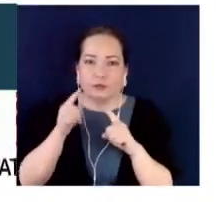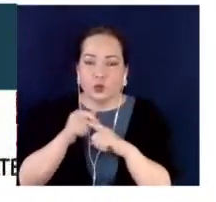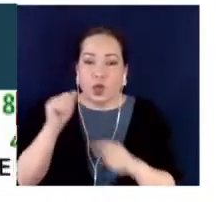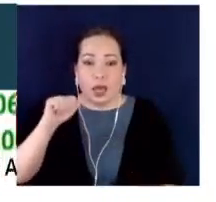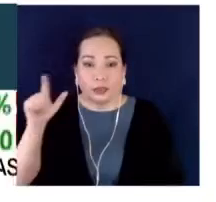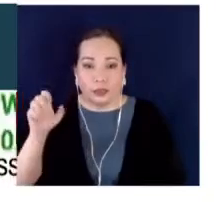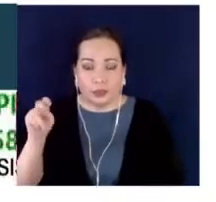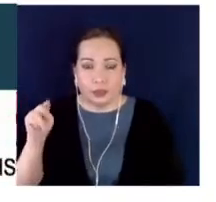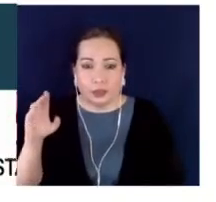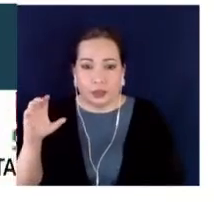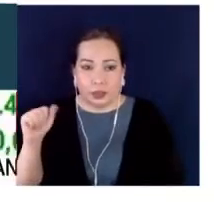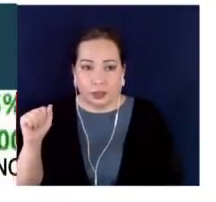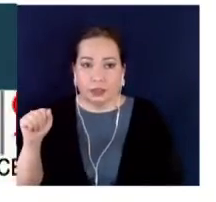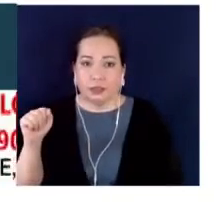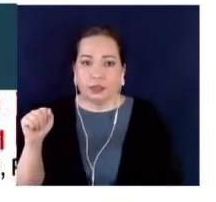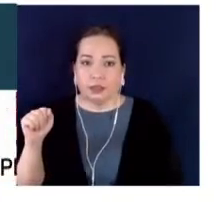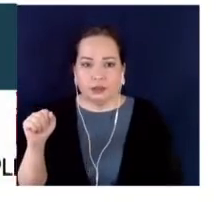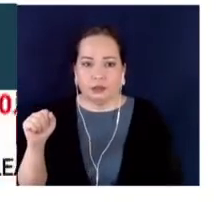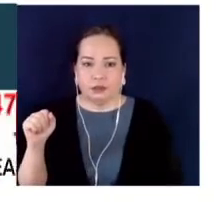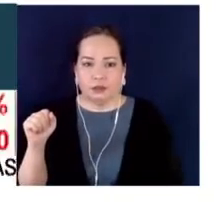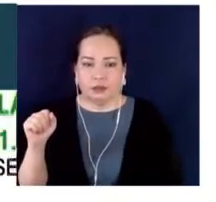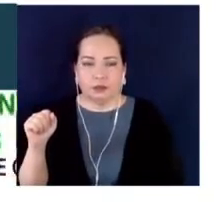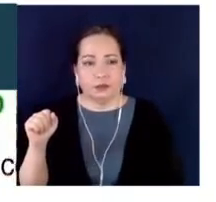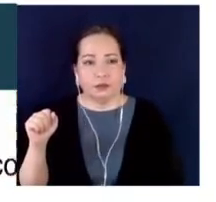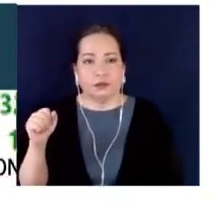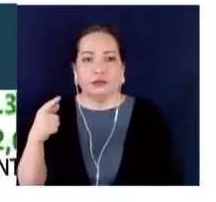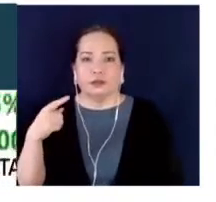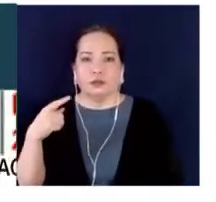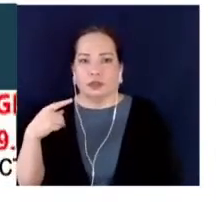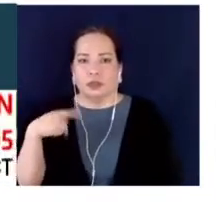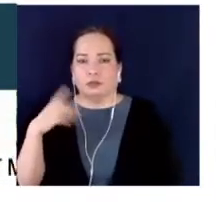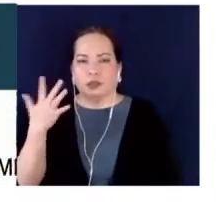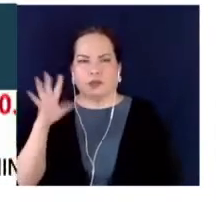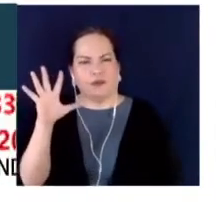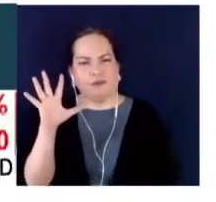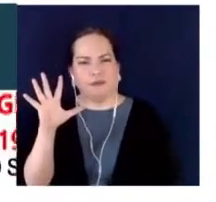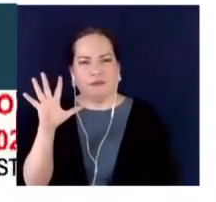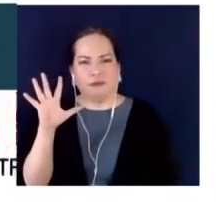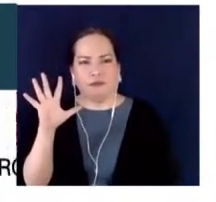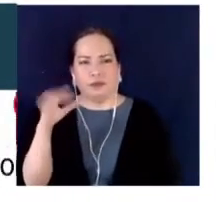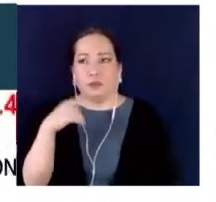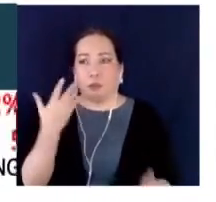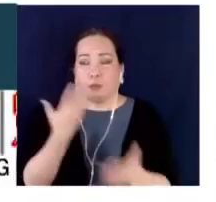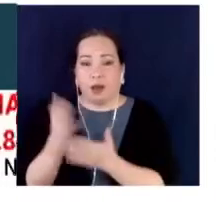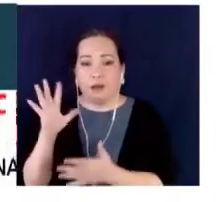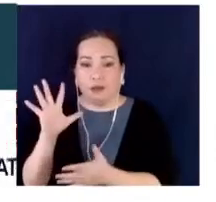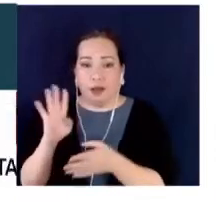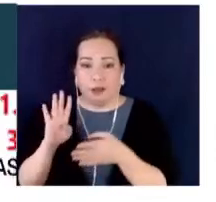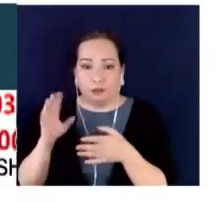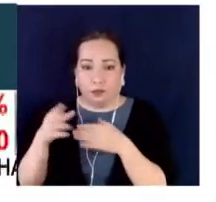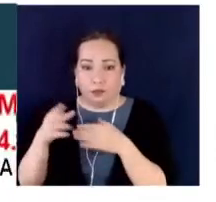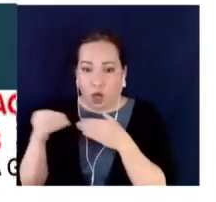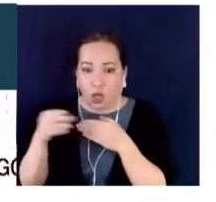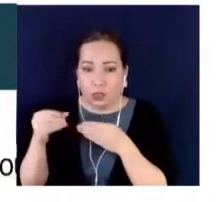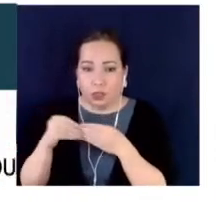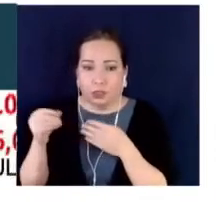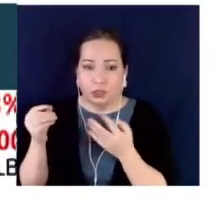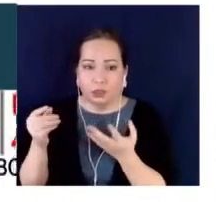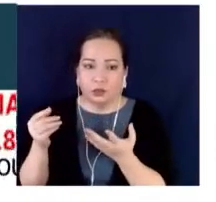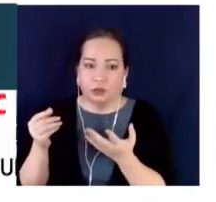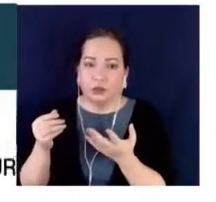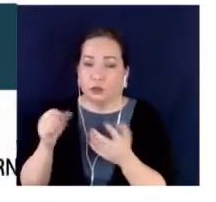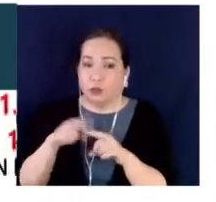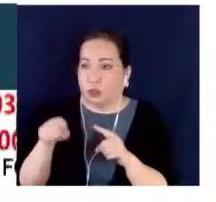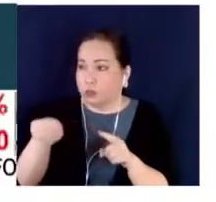So AstraZeneca was giving the doses at $5. No? If you were to buy the vaccines being sold right now, they're anywhere between